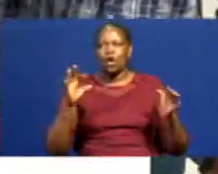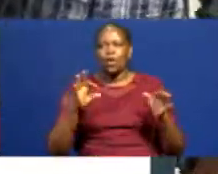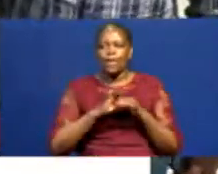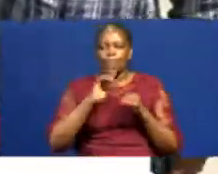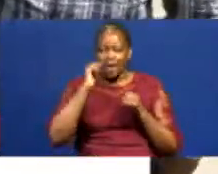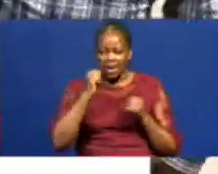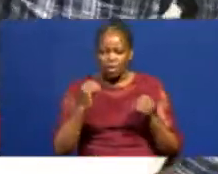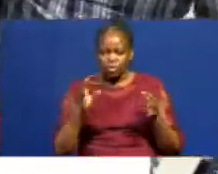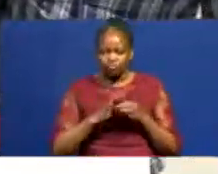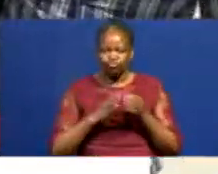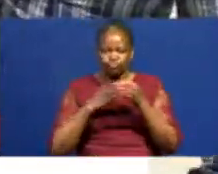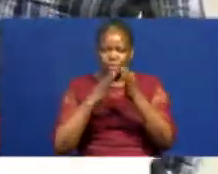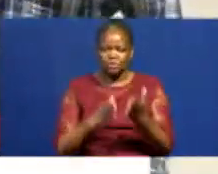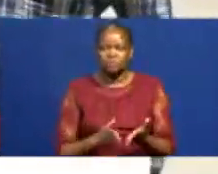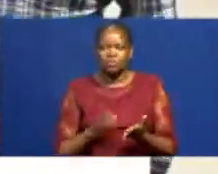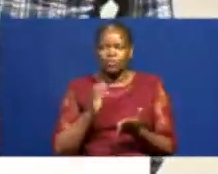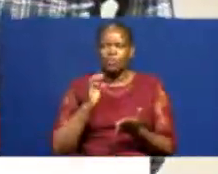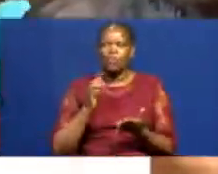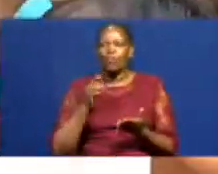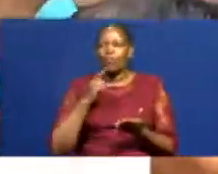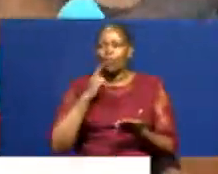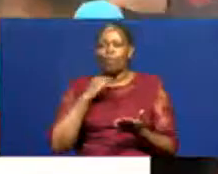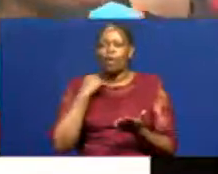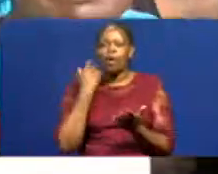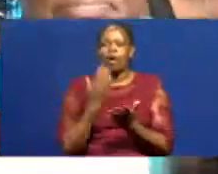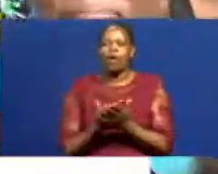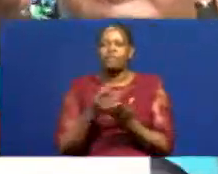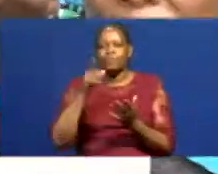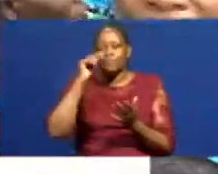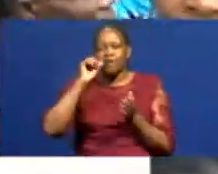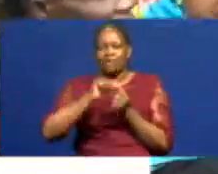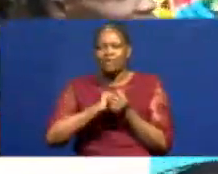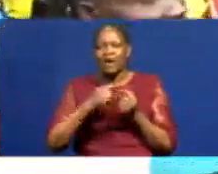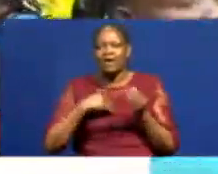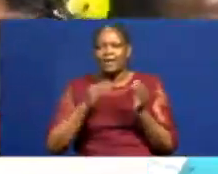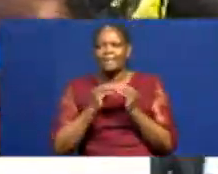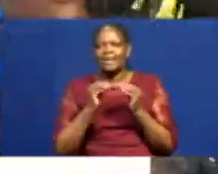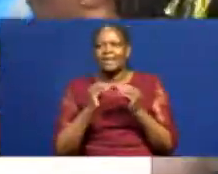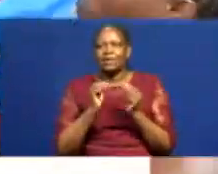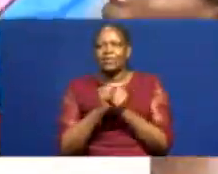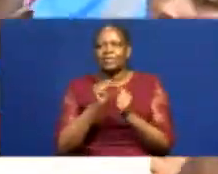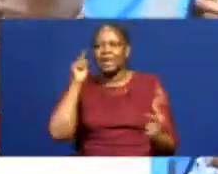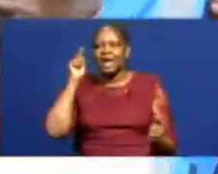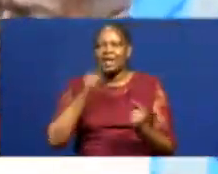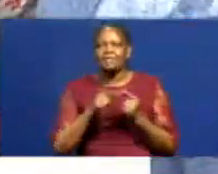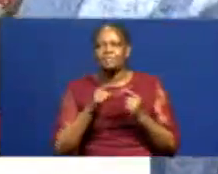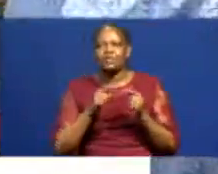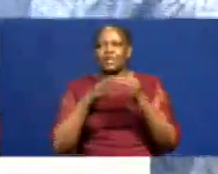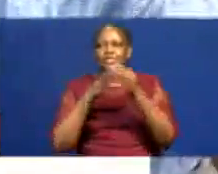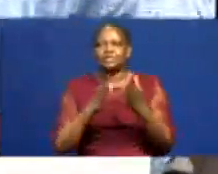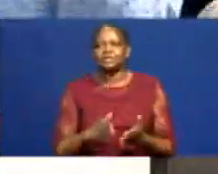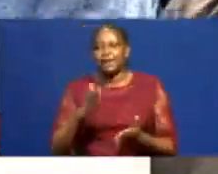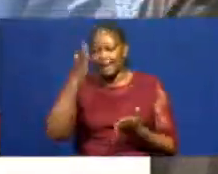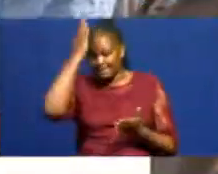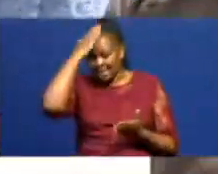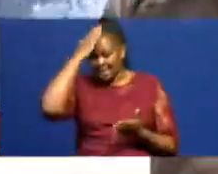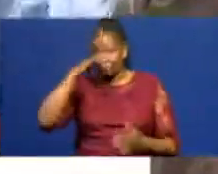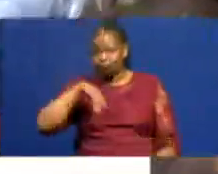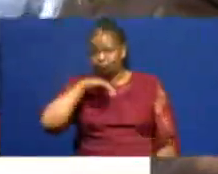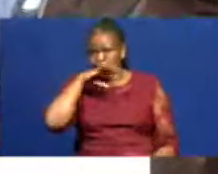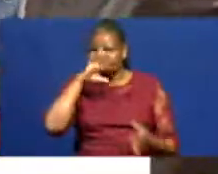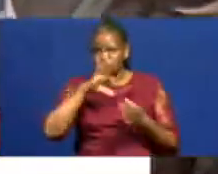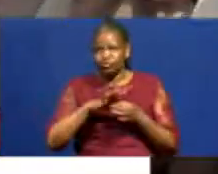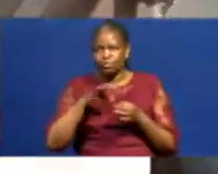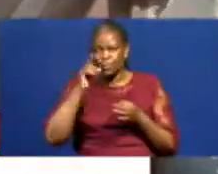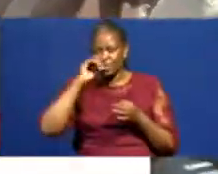Kenya Coalition leader Raila Odinga, who jetted in Mombasa on Friday, held a series of meetings with the Azimio allied leaders. Monday, Odinga joined